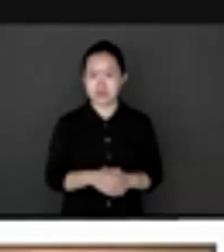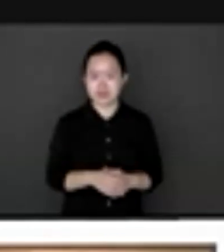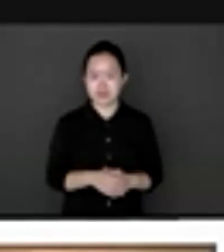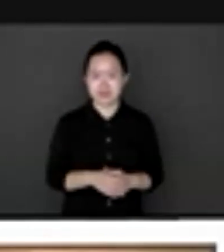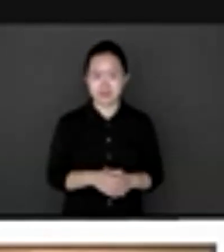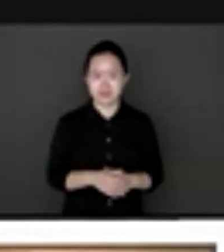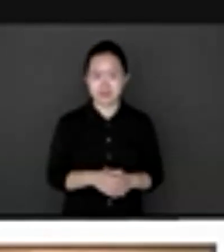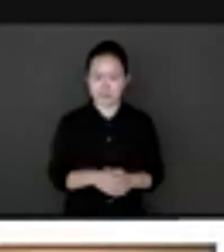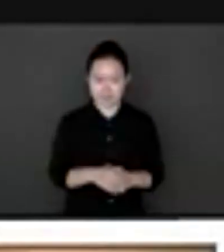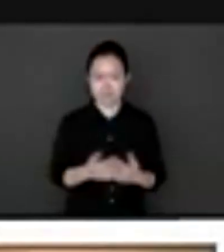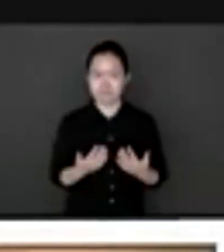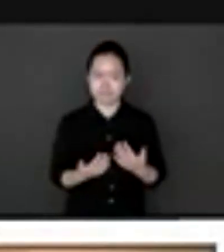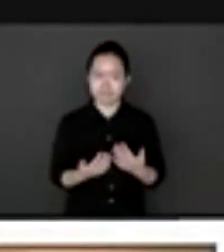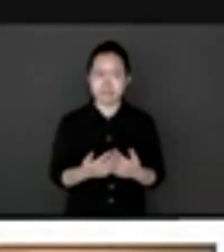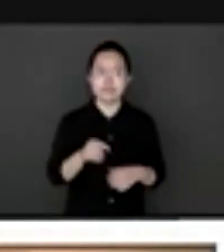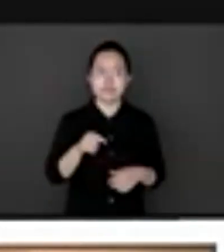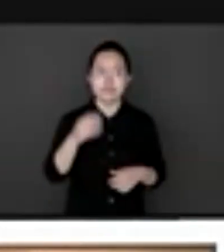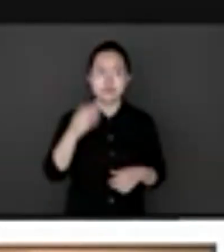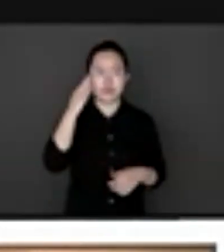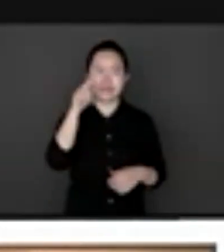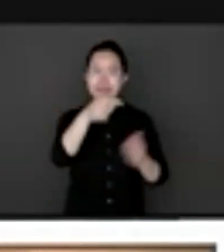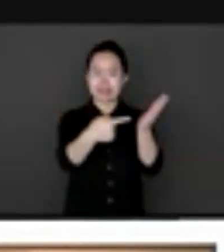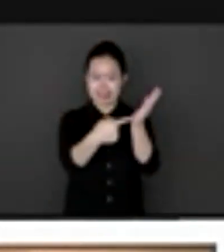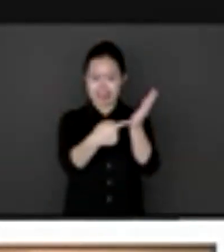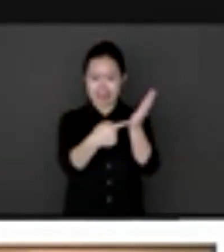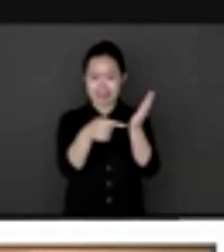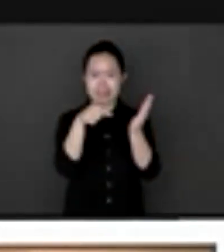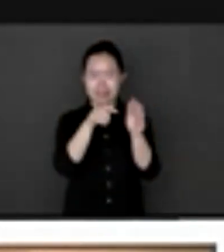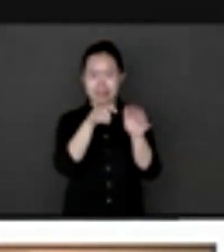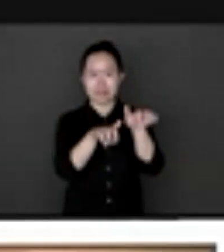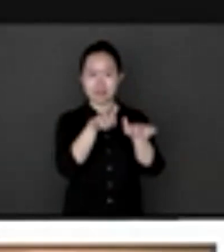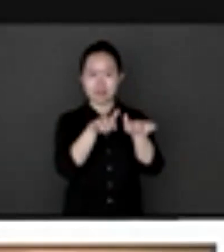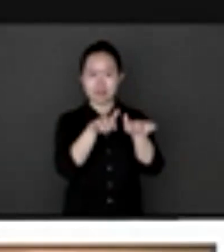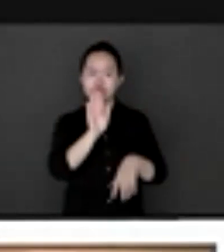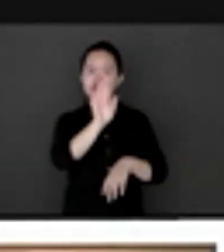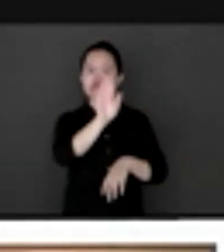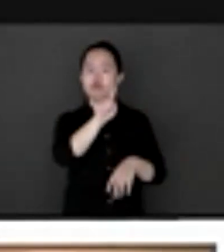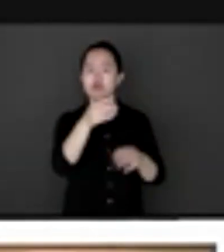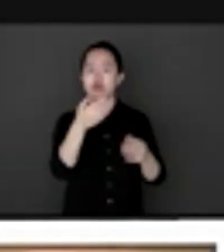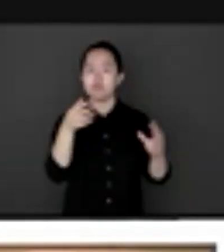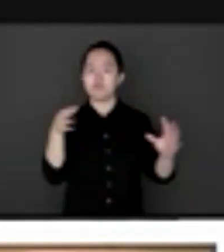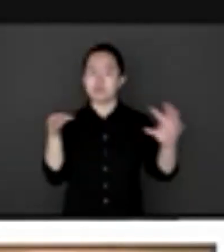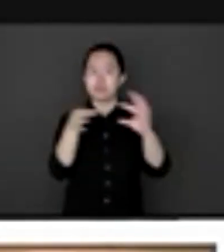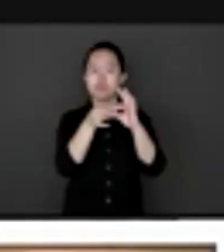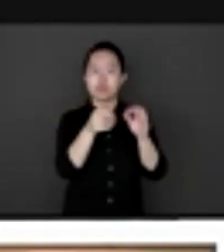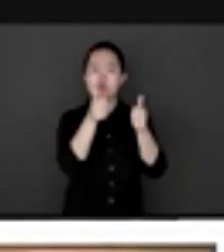and embrace, you know, and embrace the topic of digitalization, not only from the